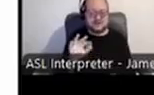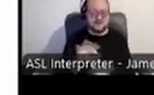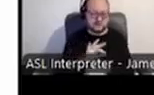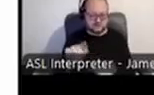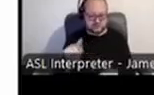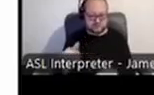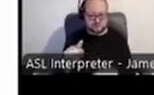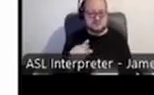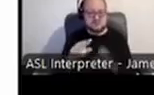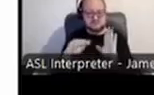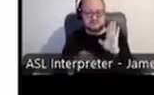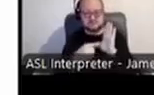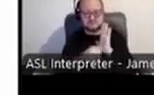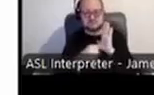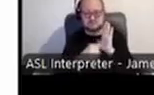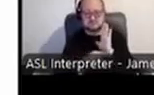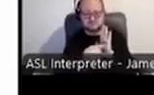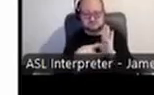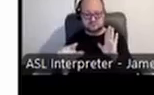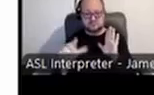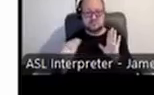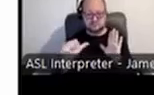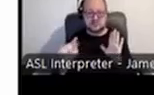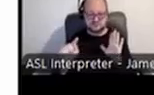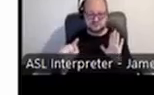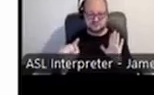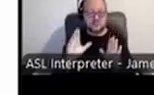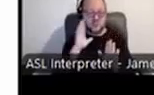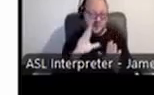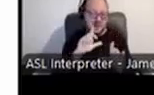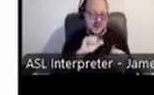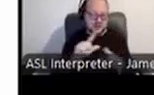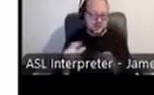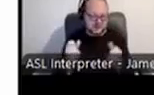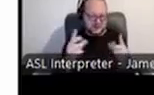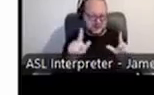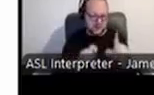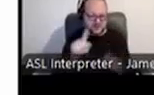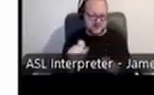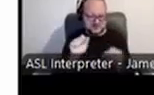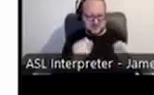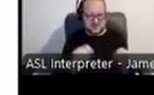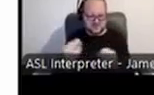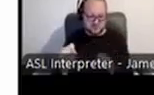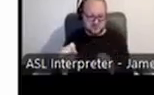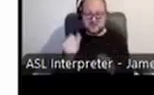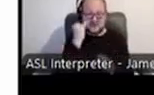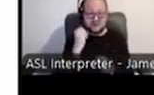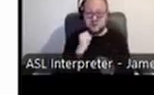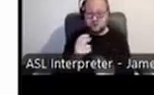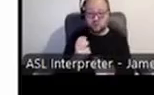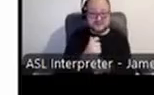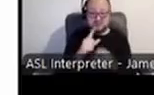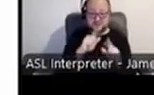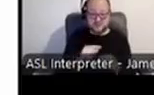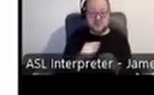of your screen. We will respond to as many questions as time allows. And if you do not receive a response during today's event,